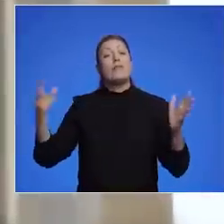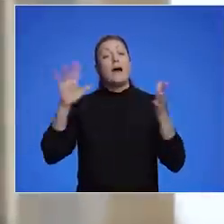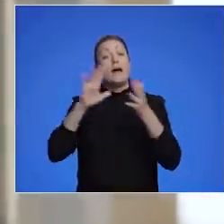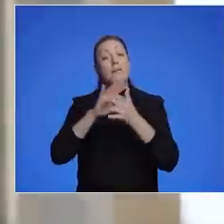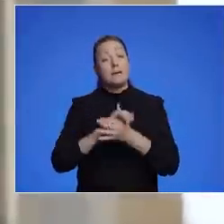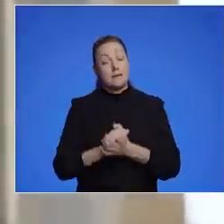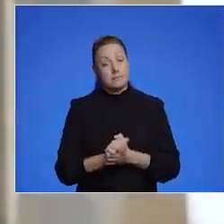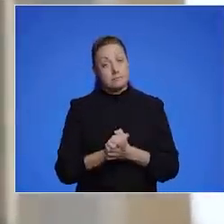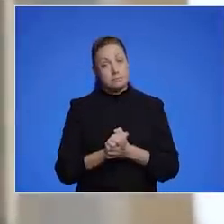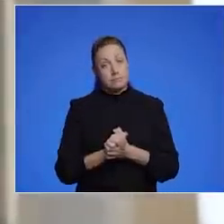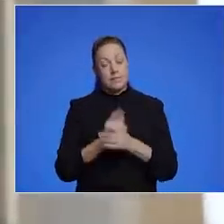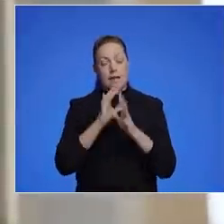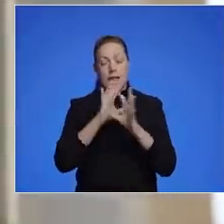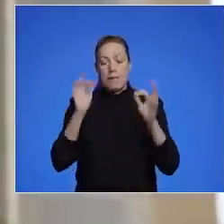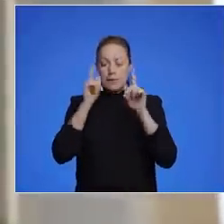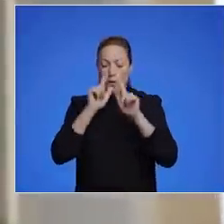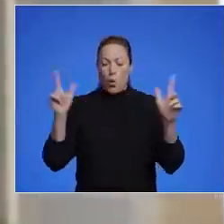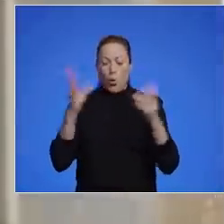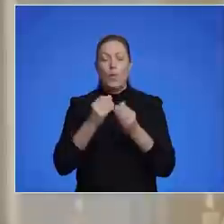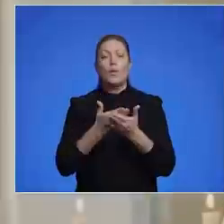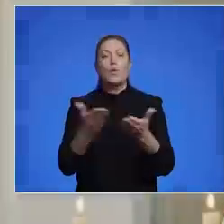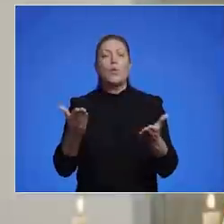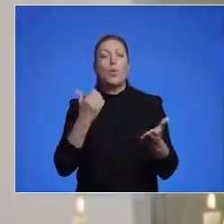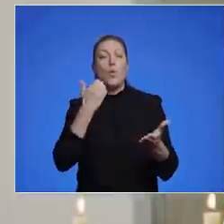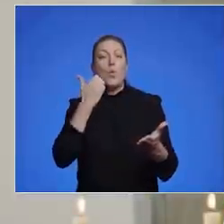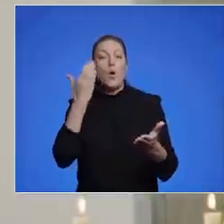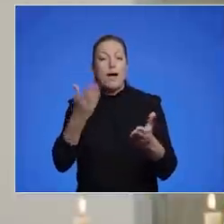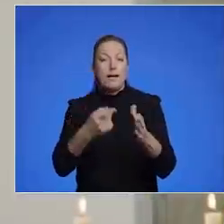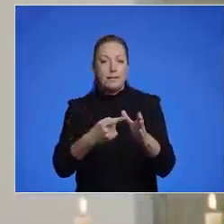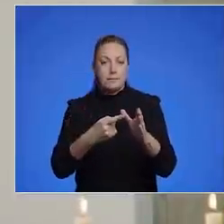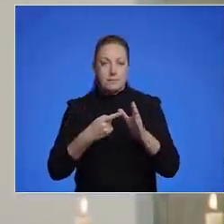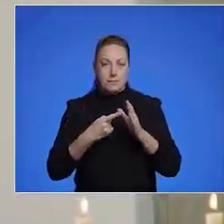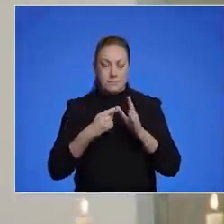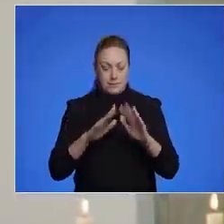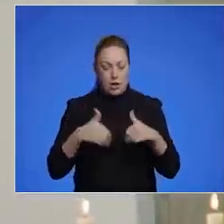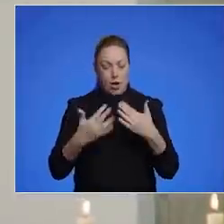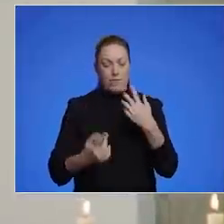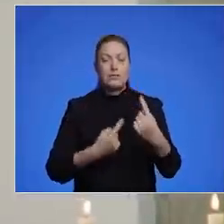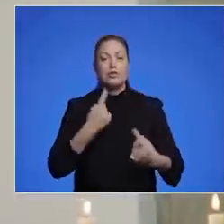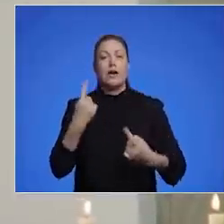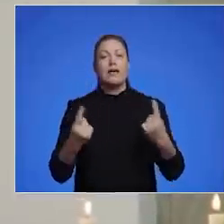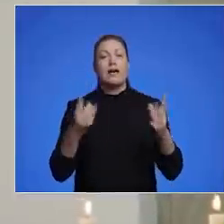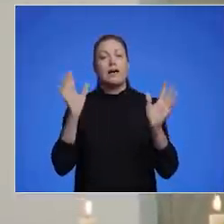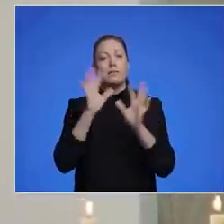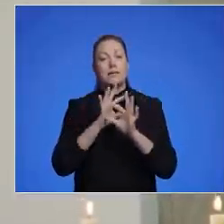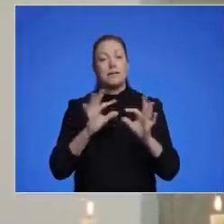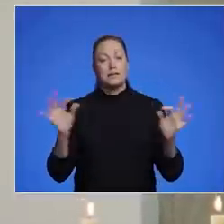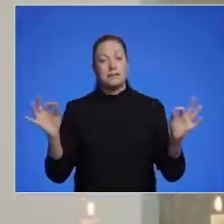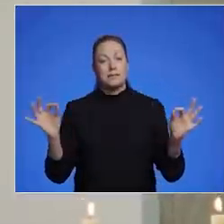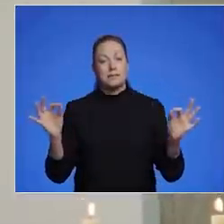Lord be with you always. And with your spirit. Let us offer each other a sign of peace.